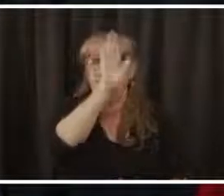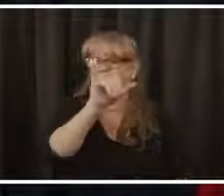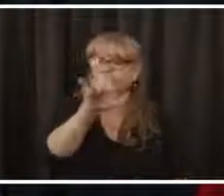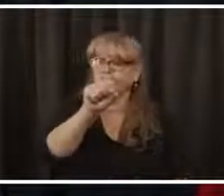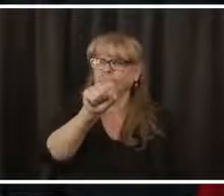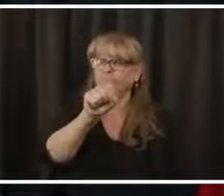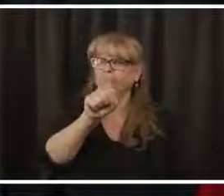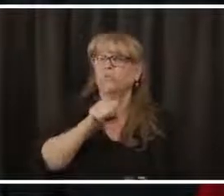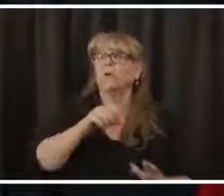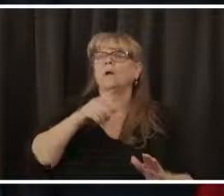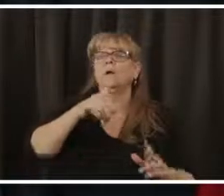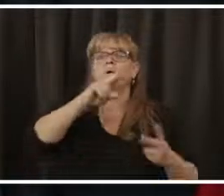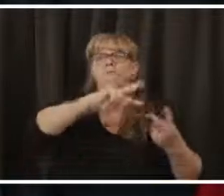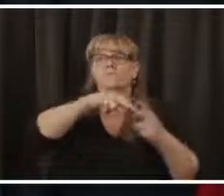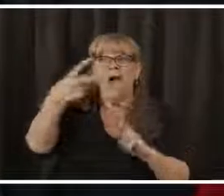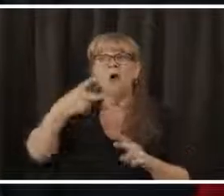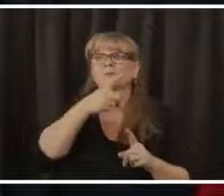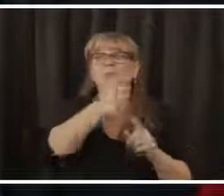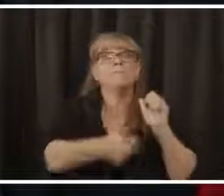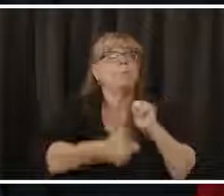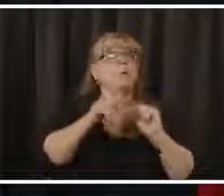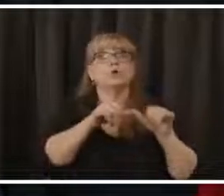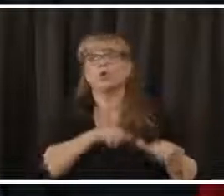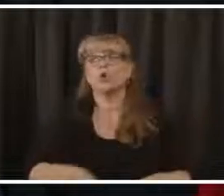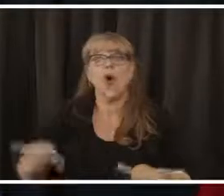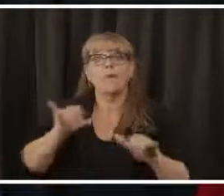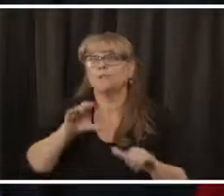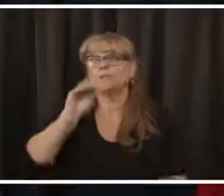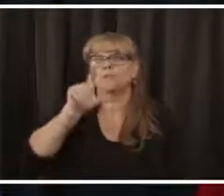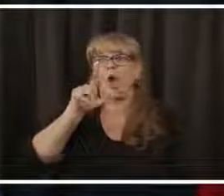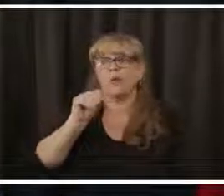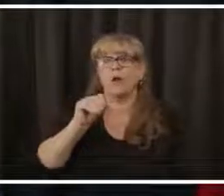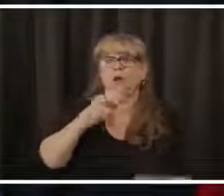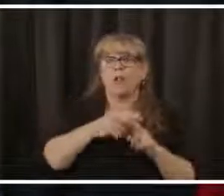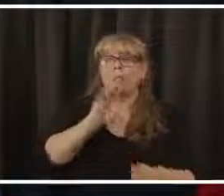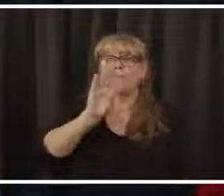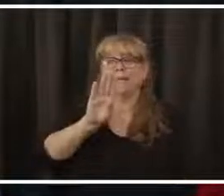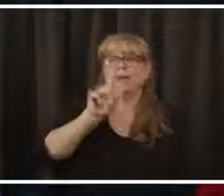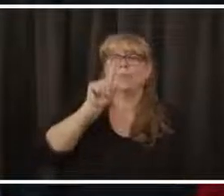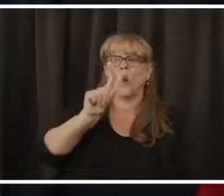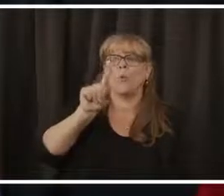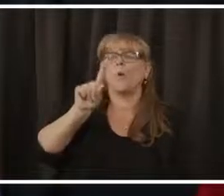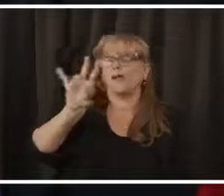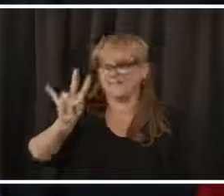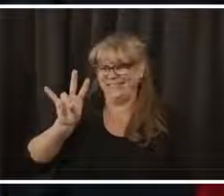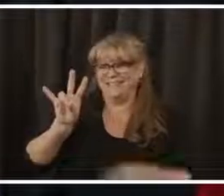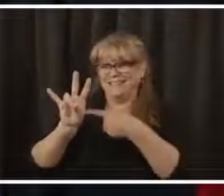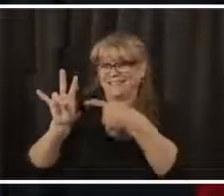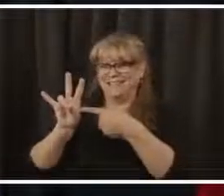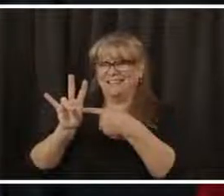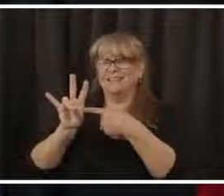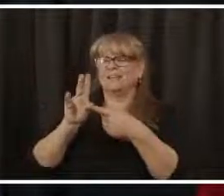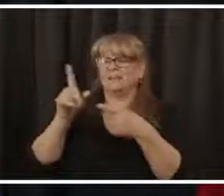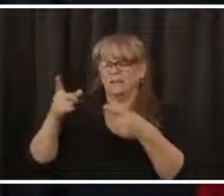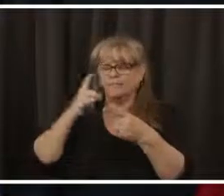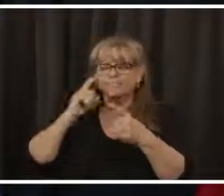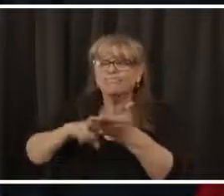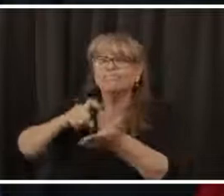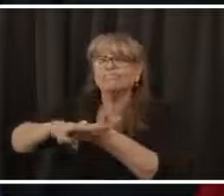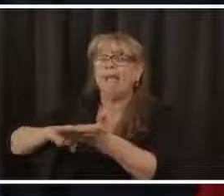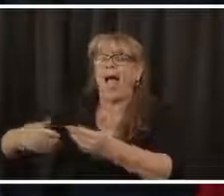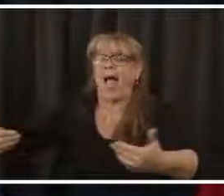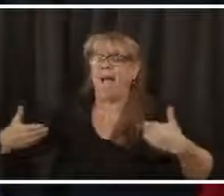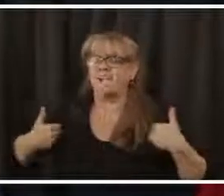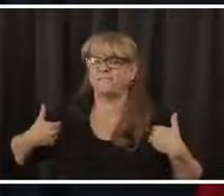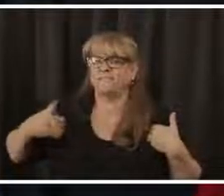with the variant that is most common in Colorado right now, which is the B.1.1.7 or UK variant, that there is some evidence that that variant does cause more